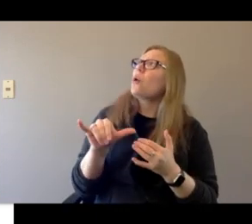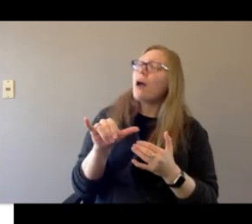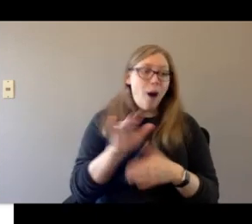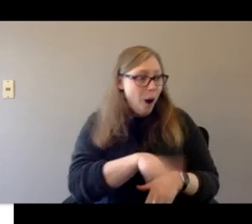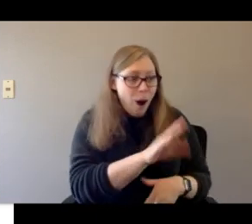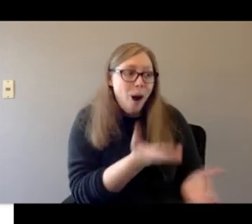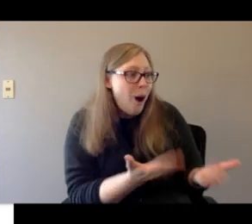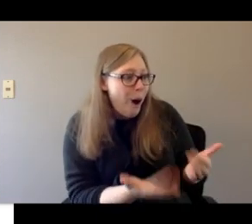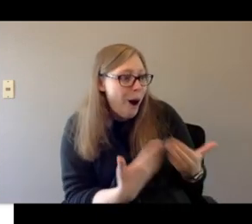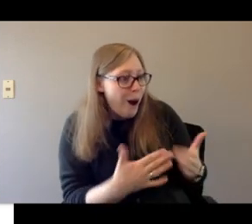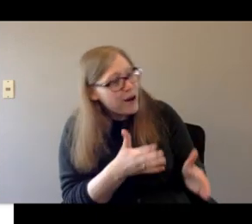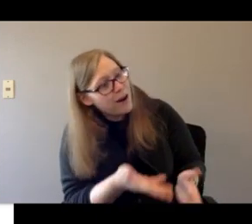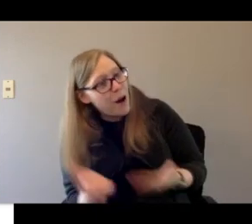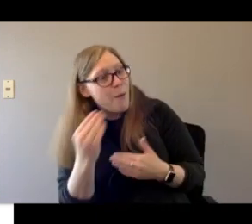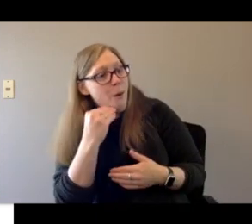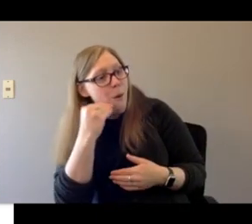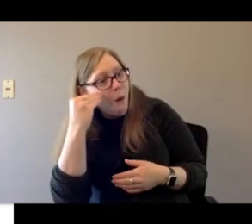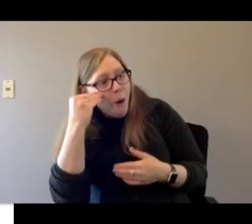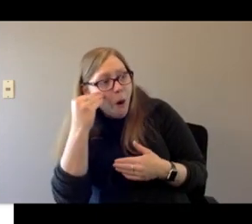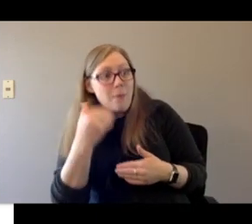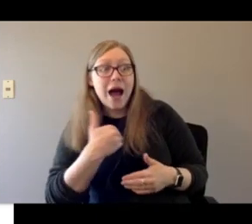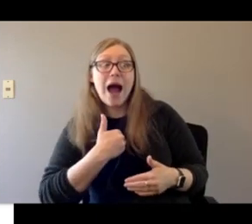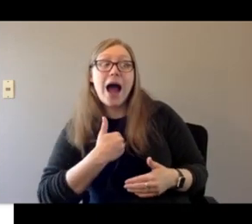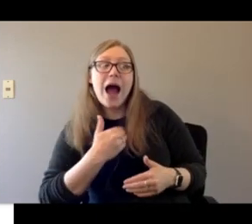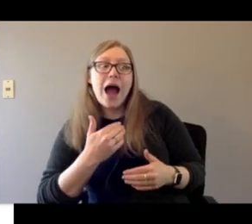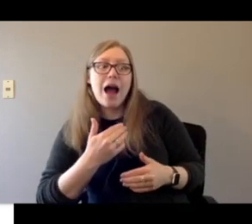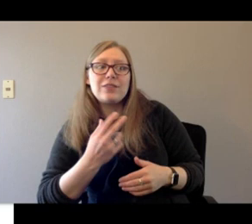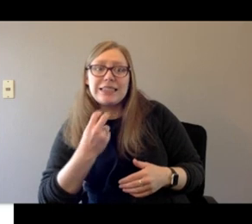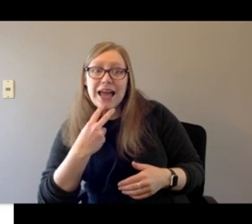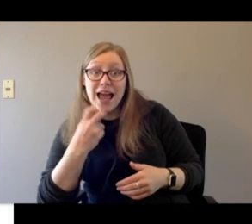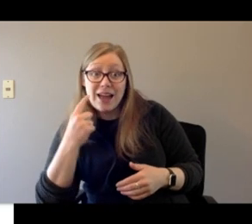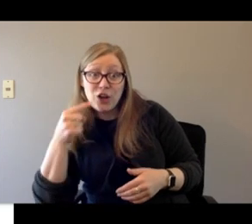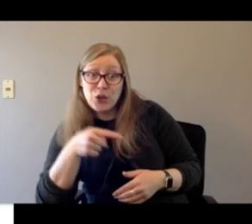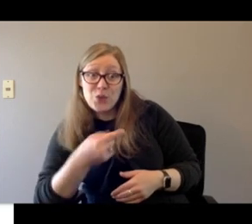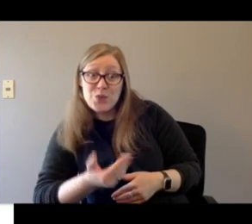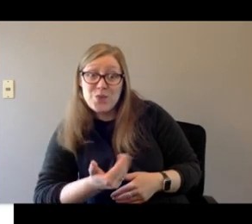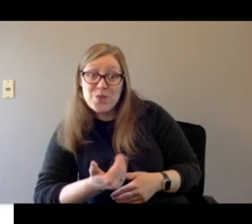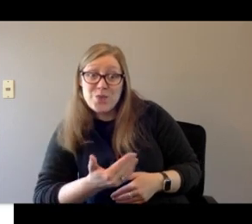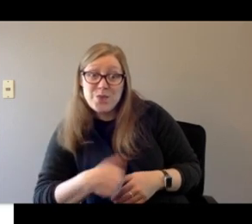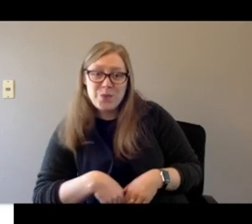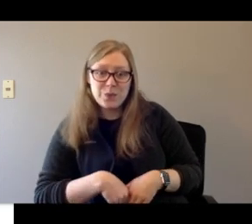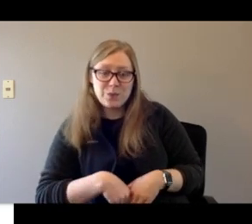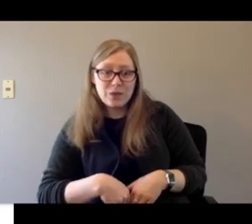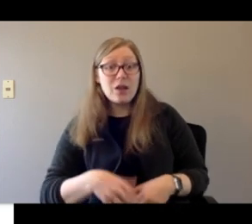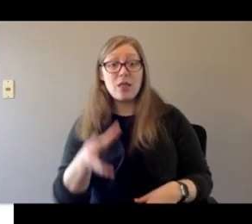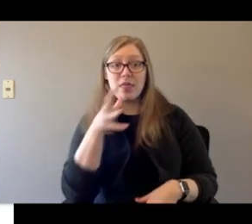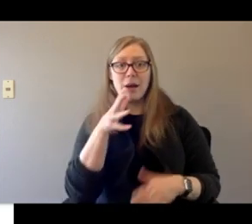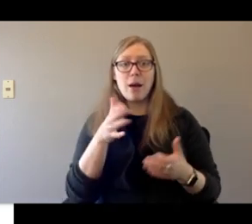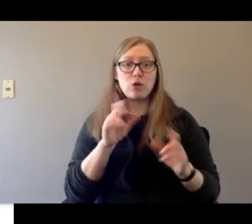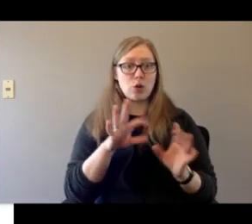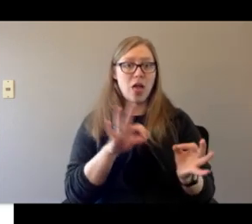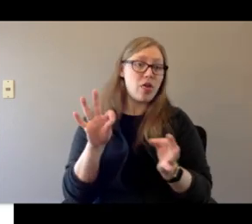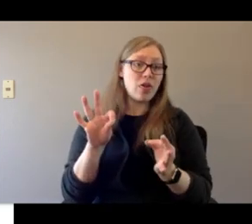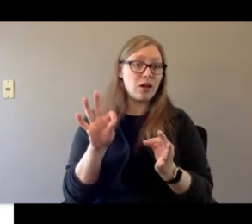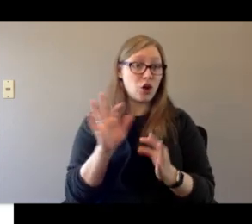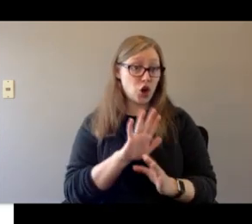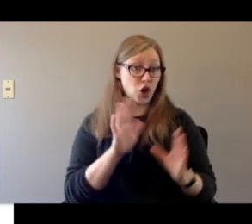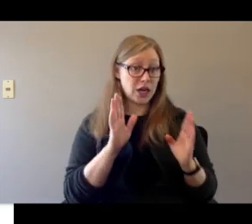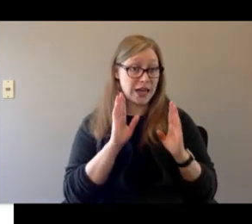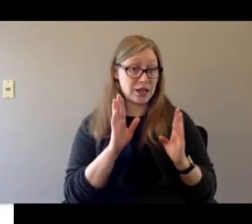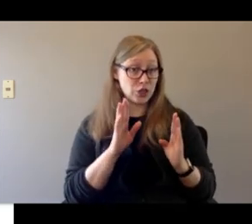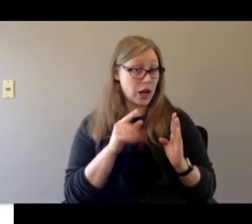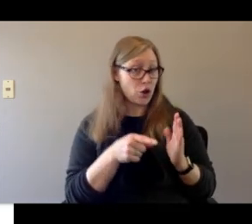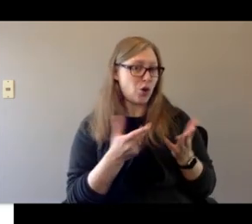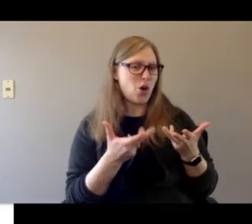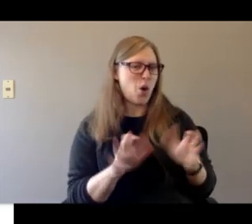for you. Right? So the mom, of course, is trying to divert her daughter's attention from getting the toy and